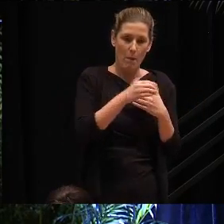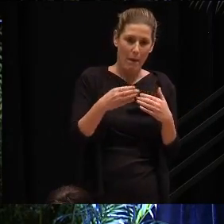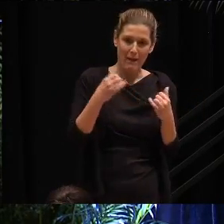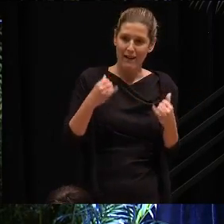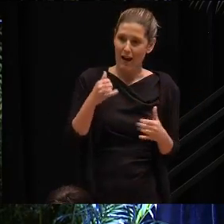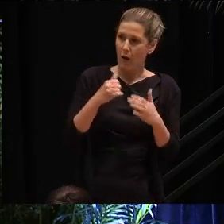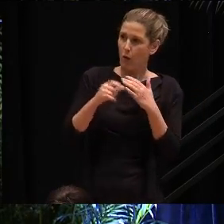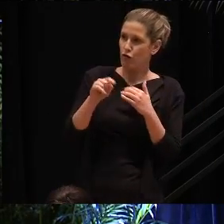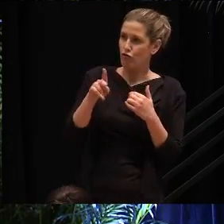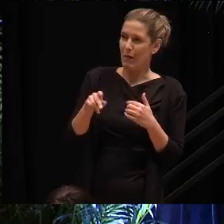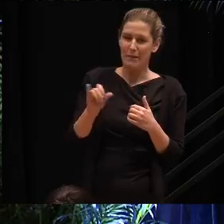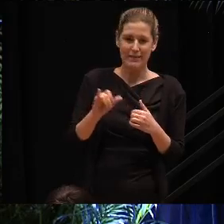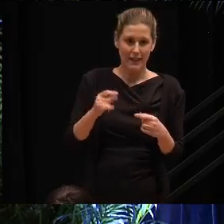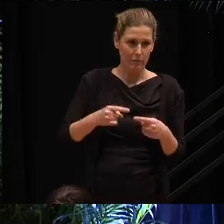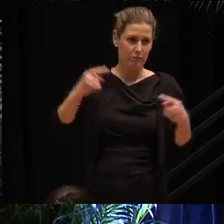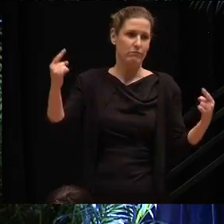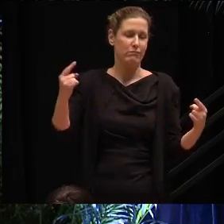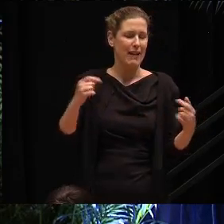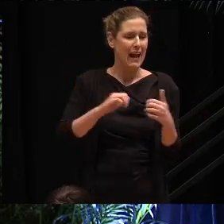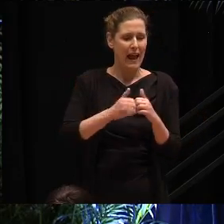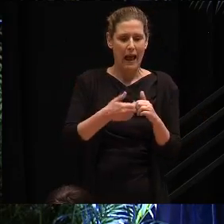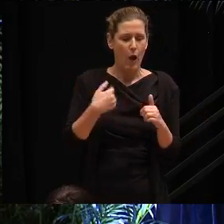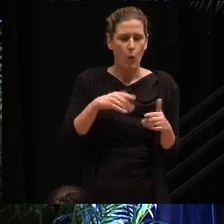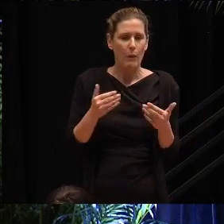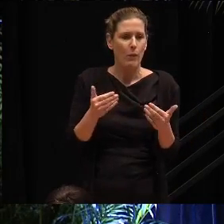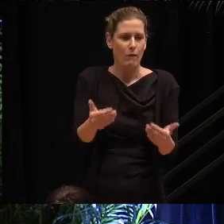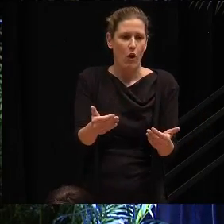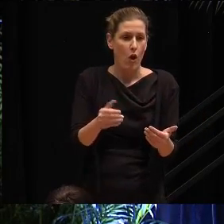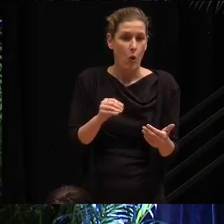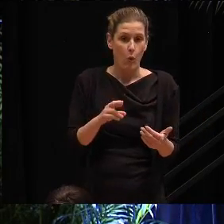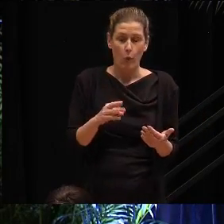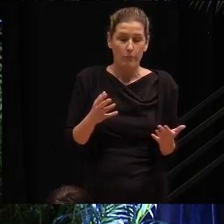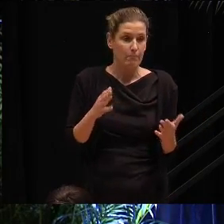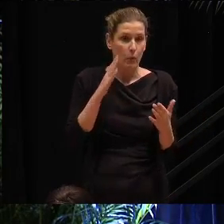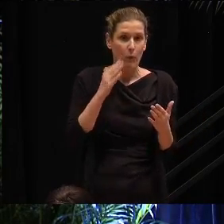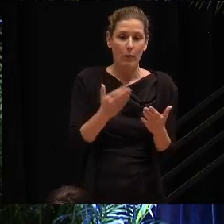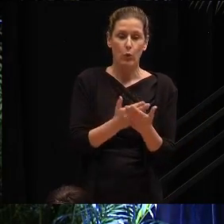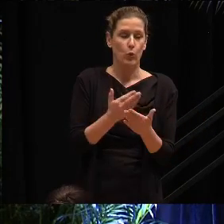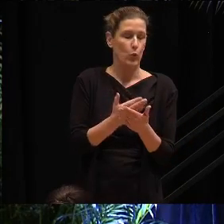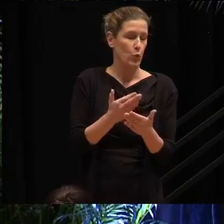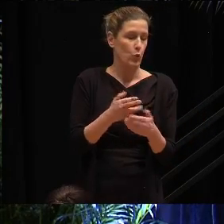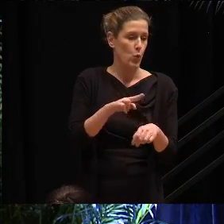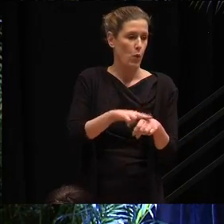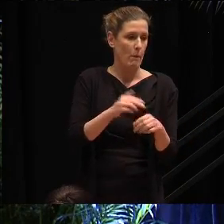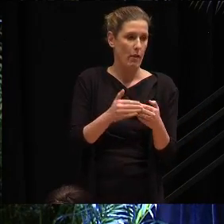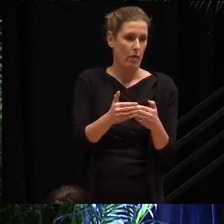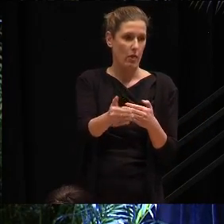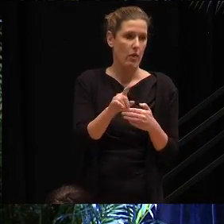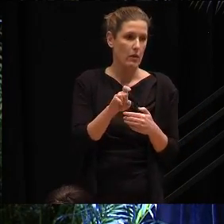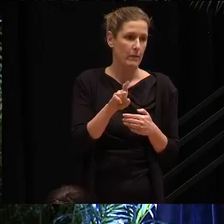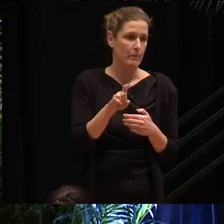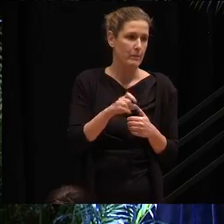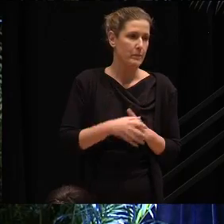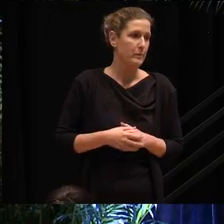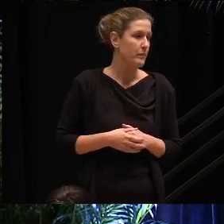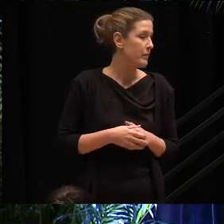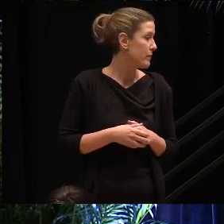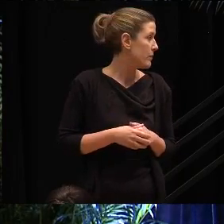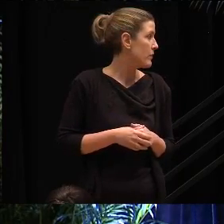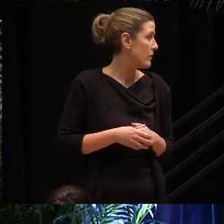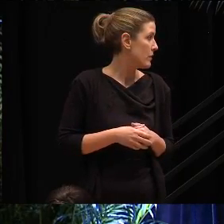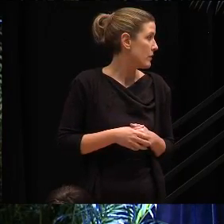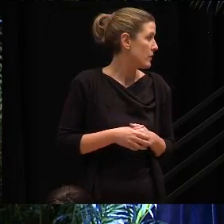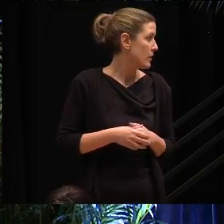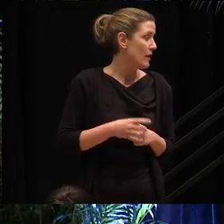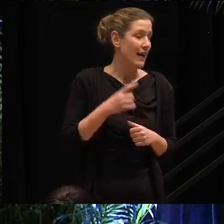What would it take for us as a nation to move beyond it, or is this just the way it's going to be? Well, I think what it's